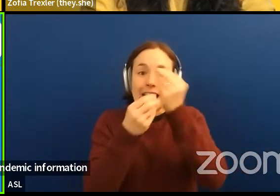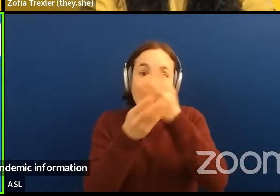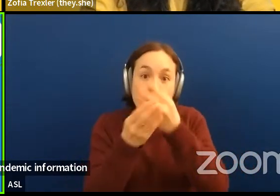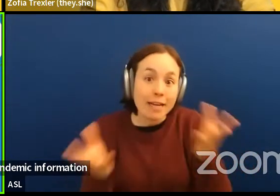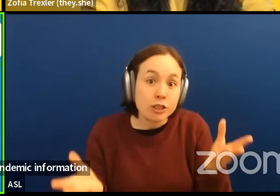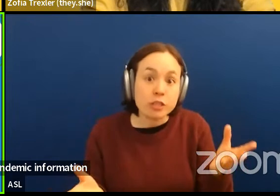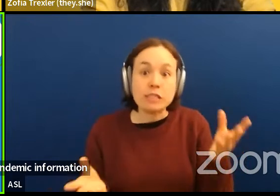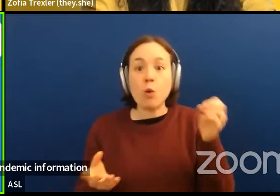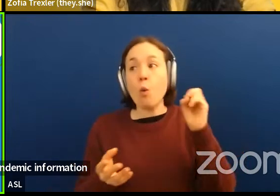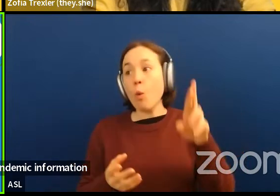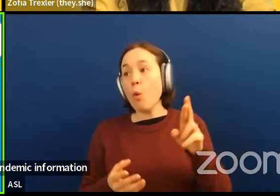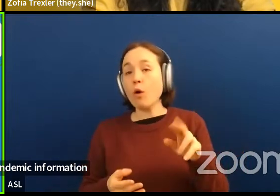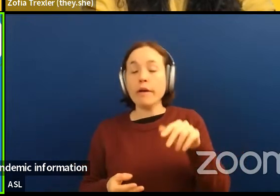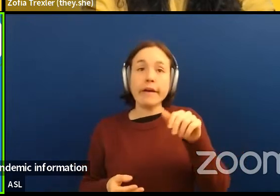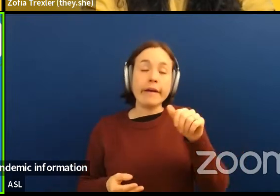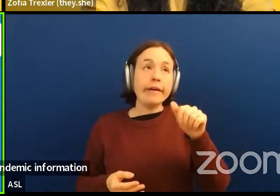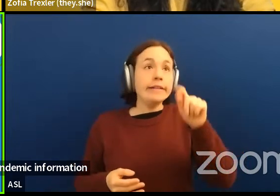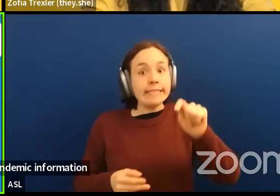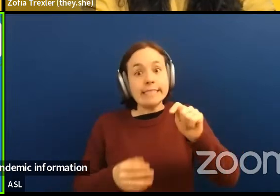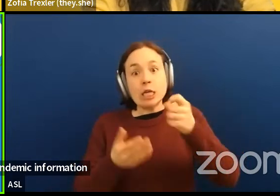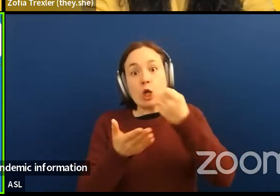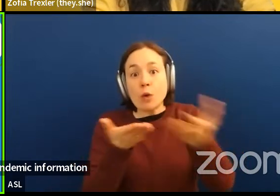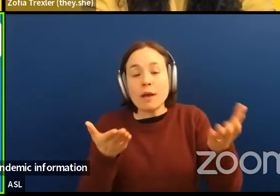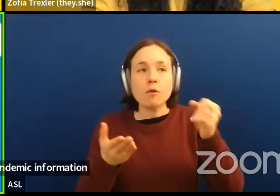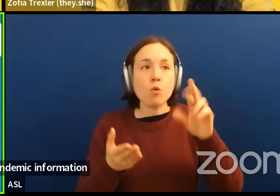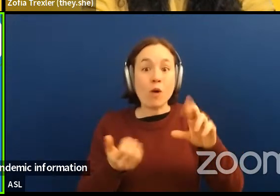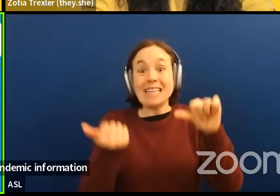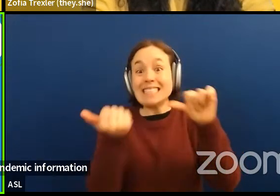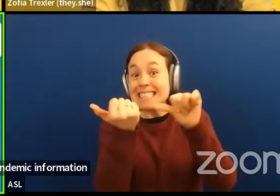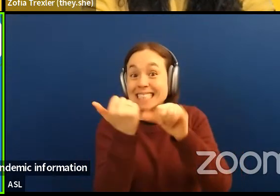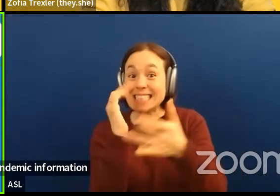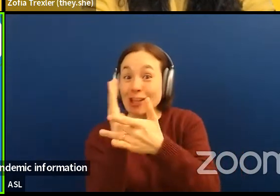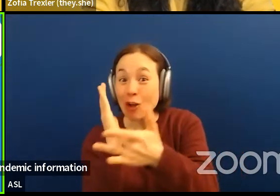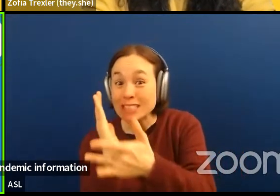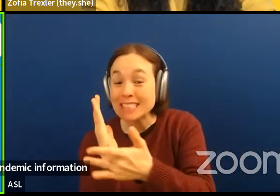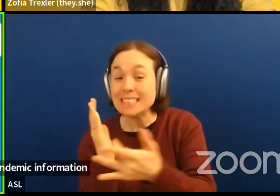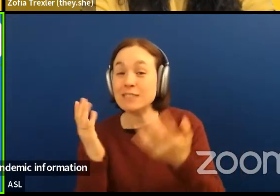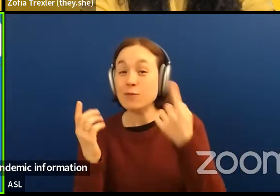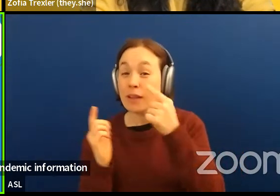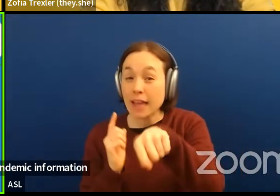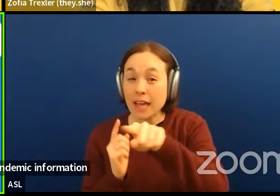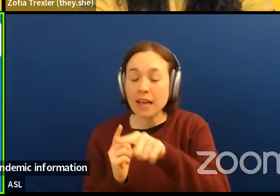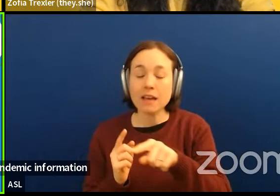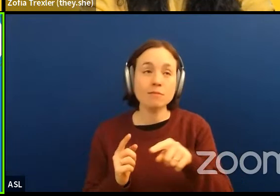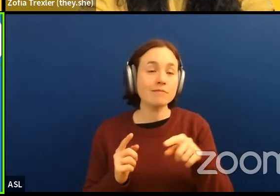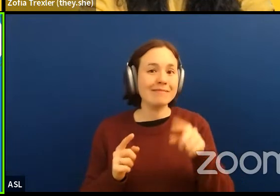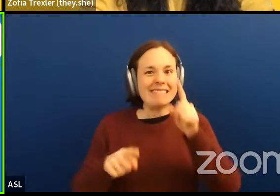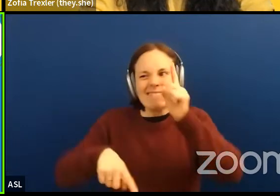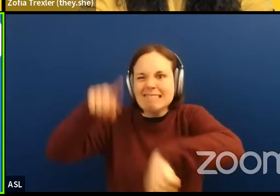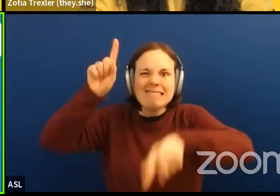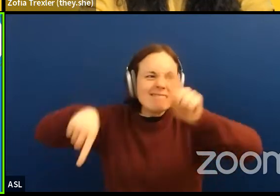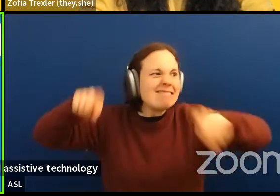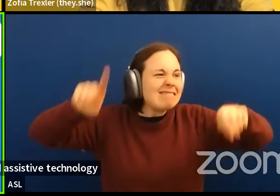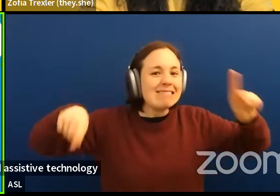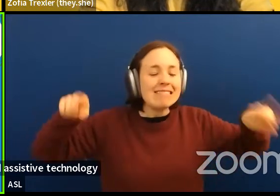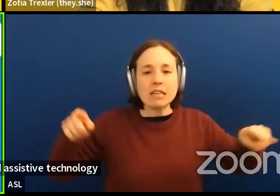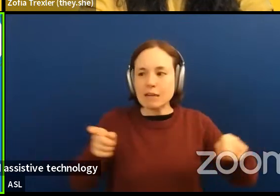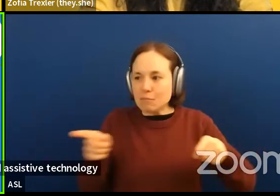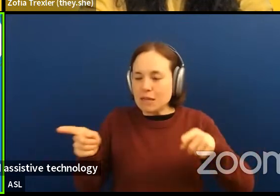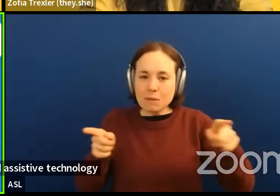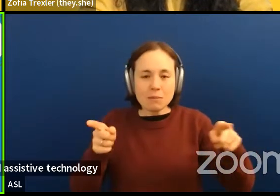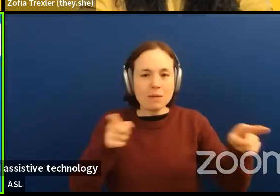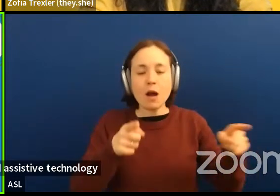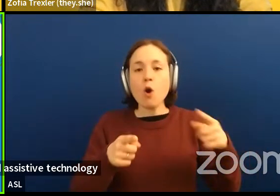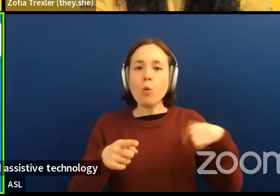equipment, and assistive technology goes a long ways here at the Do Network,